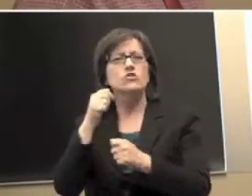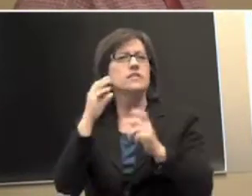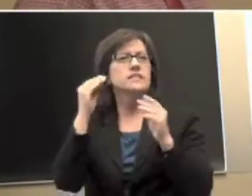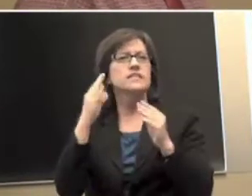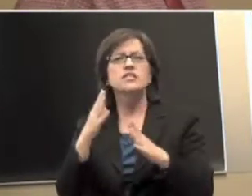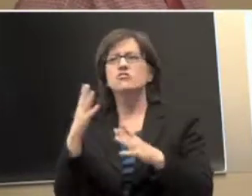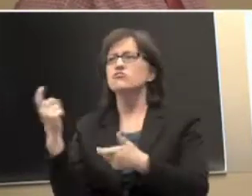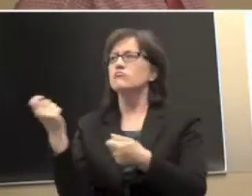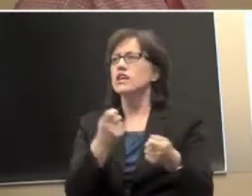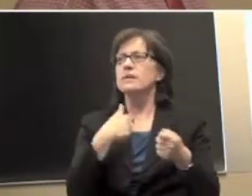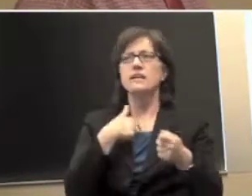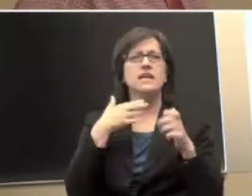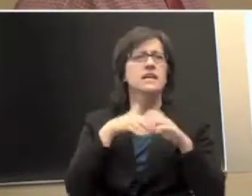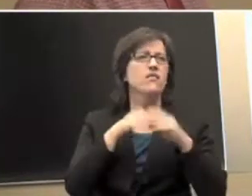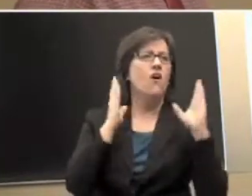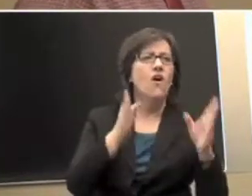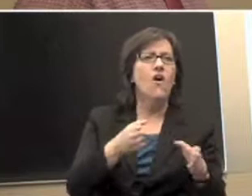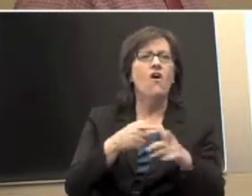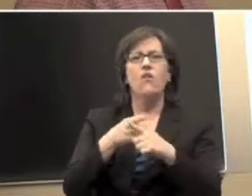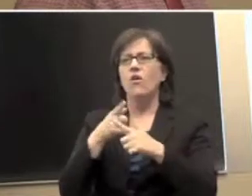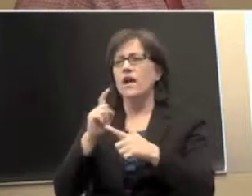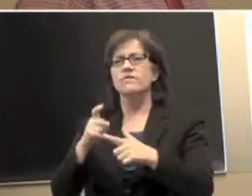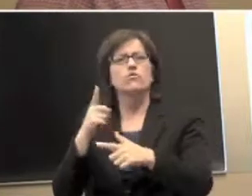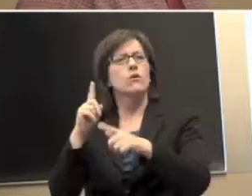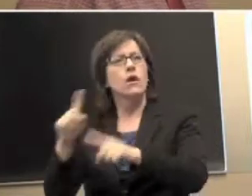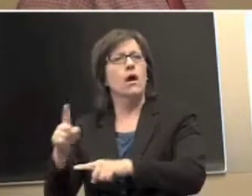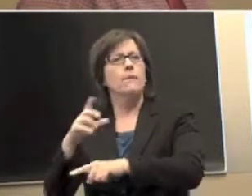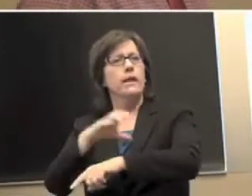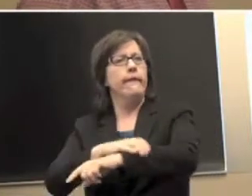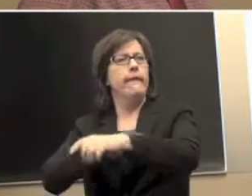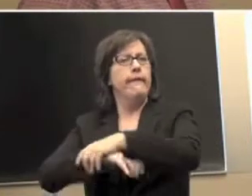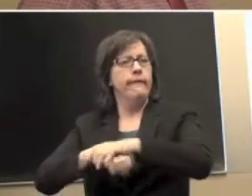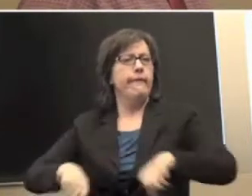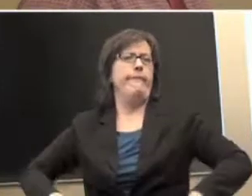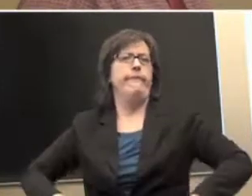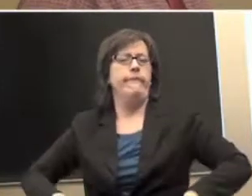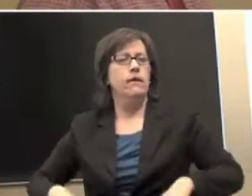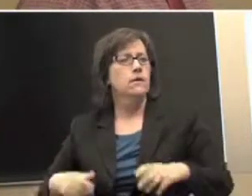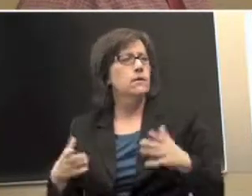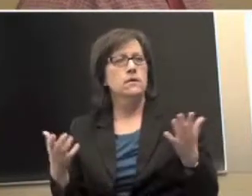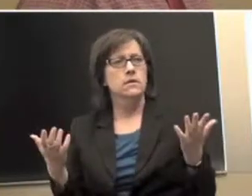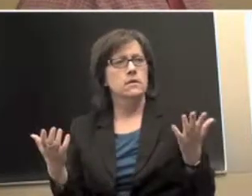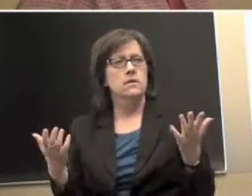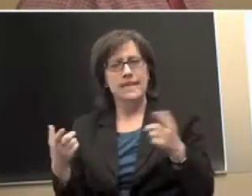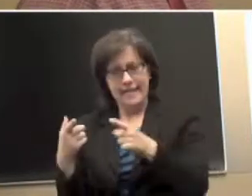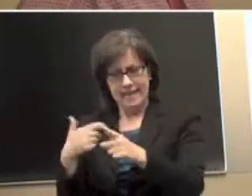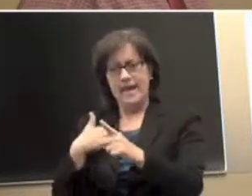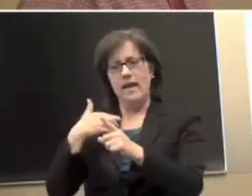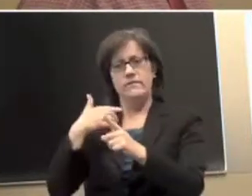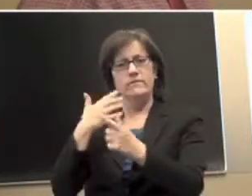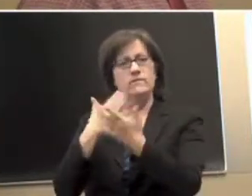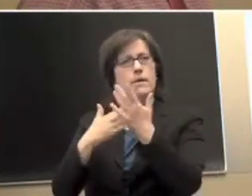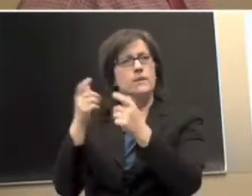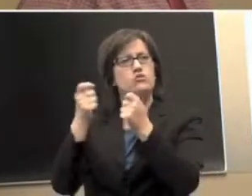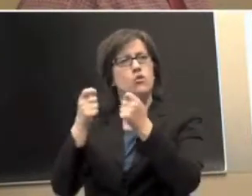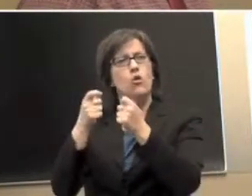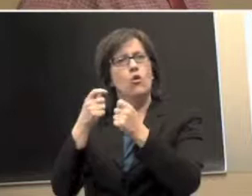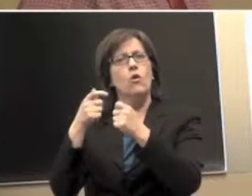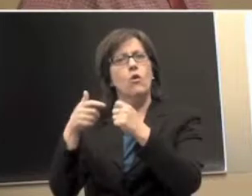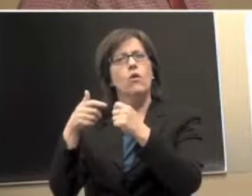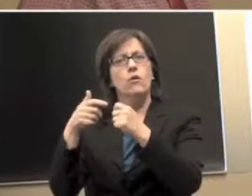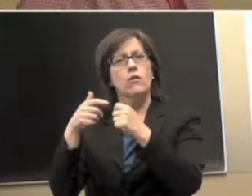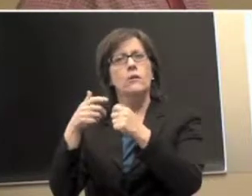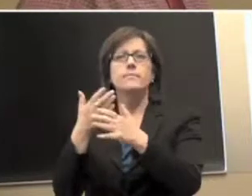taking him into the hallway or the teacher needs to restrain him. He has some control over what his choice before he becomes